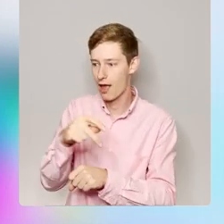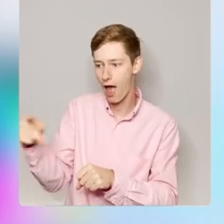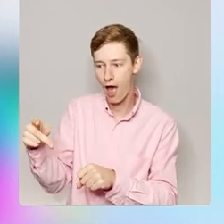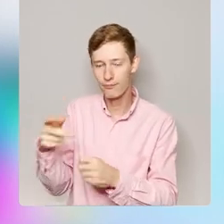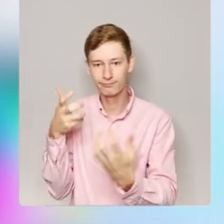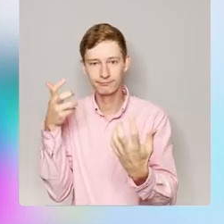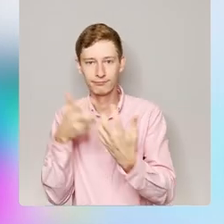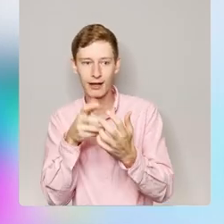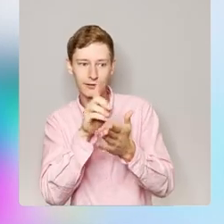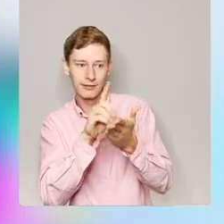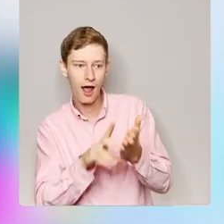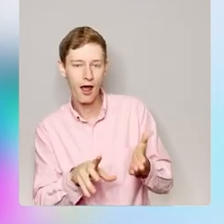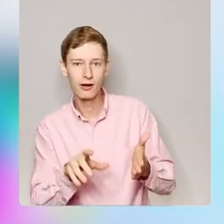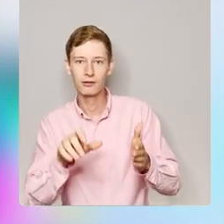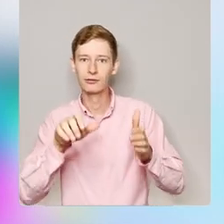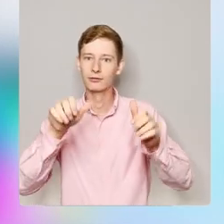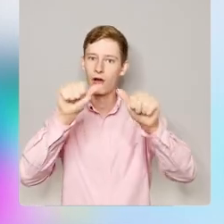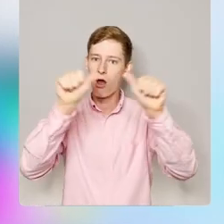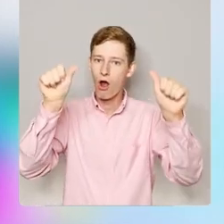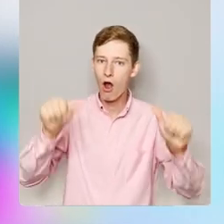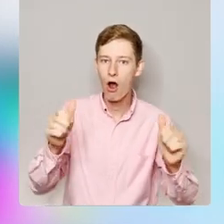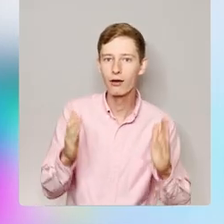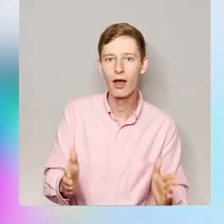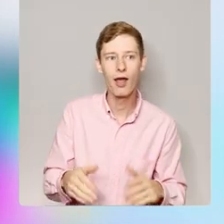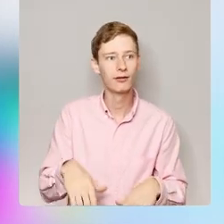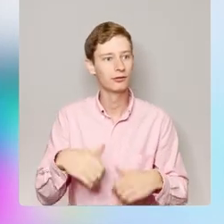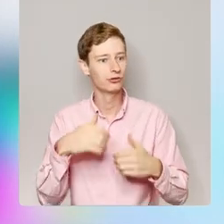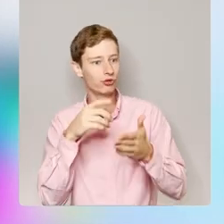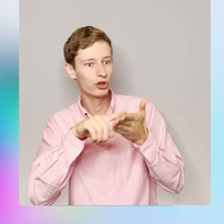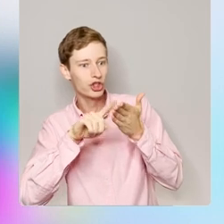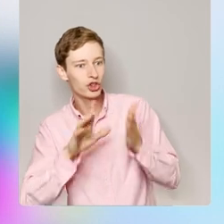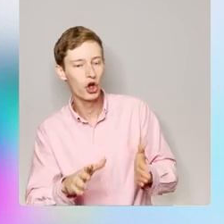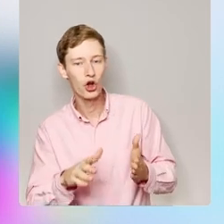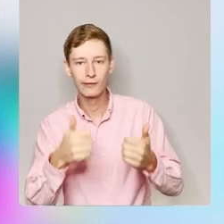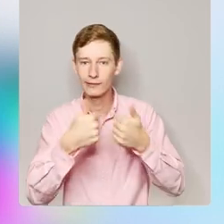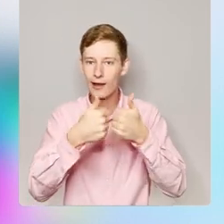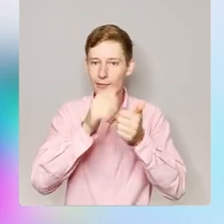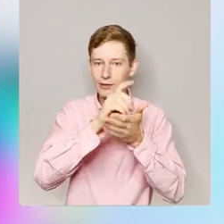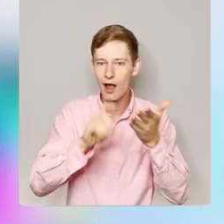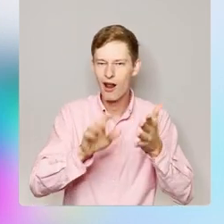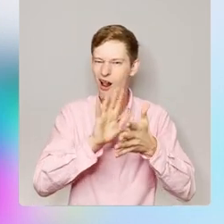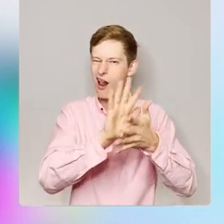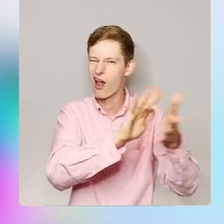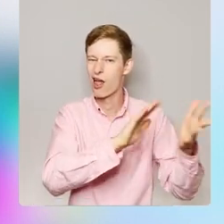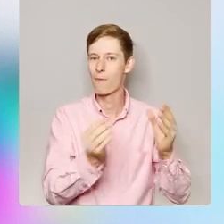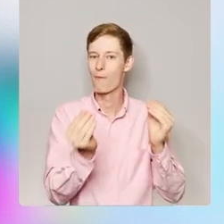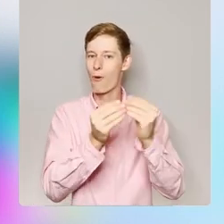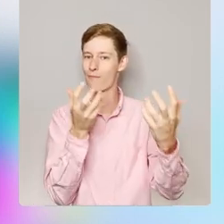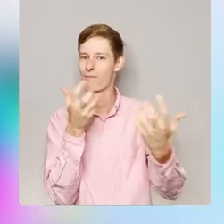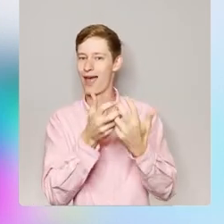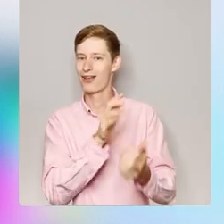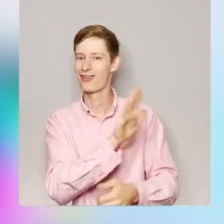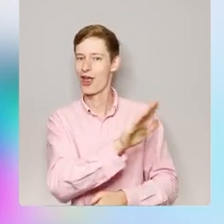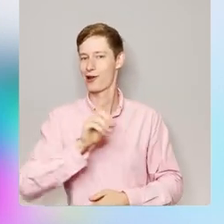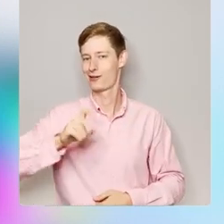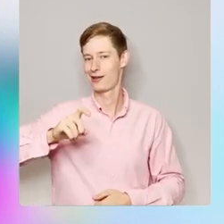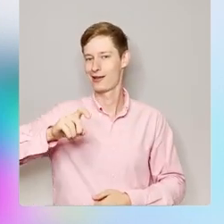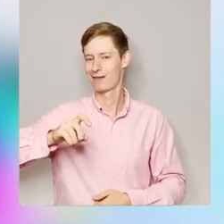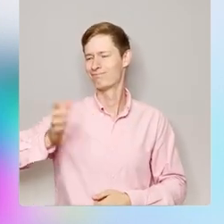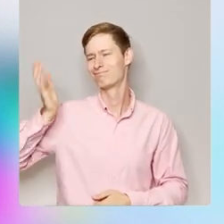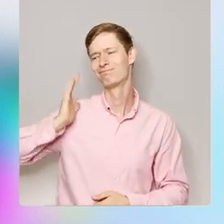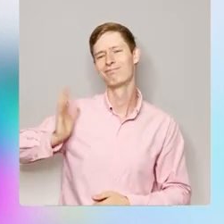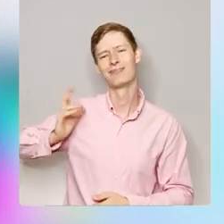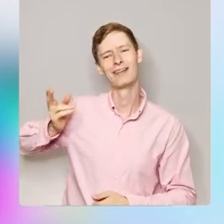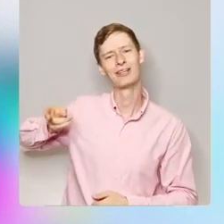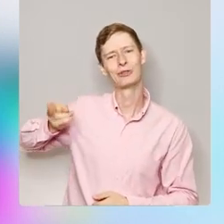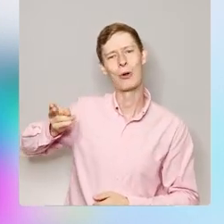designers, architects, prototypers, game developers, researchers, and more. Historically, designing 3D products or